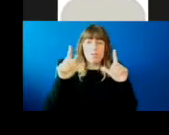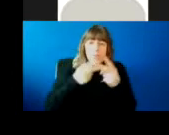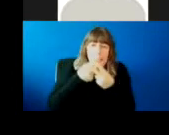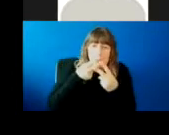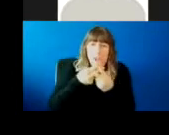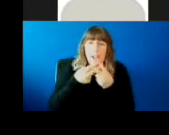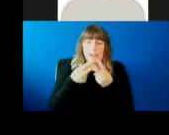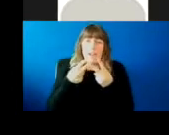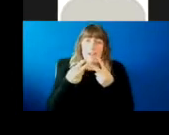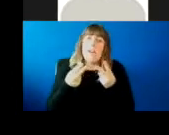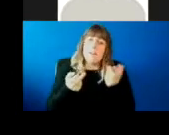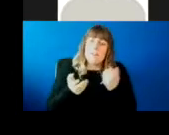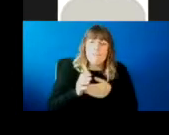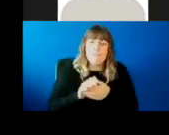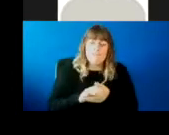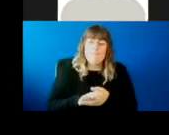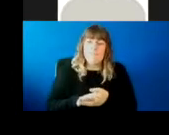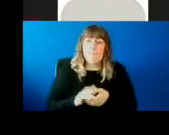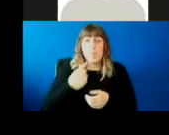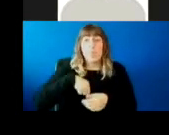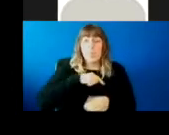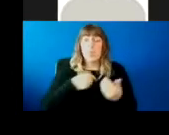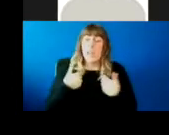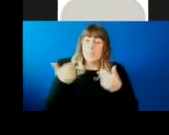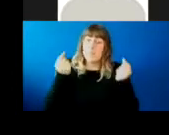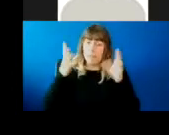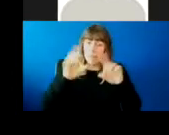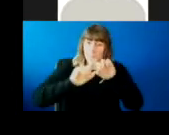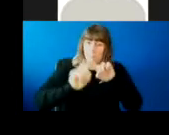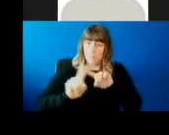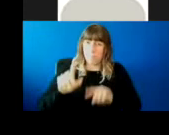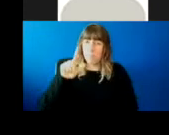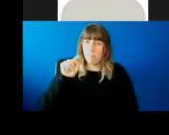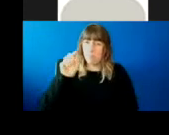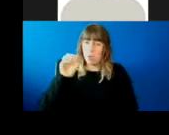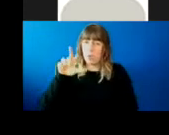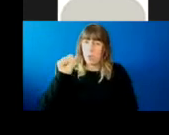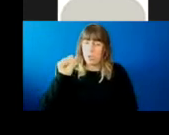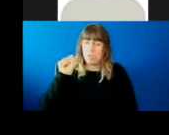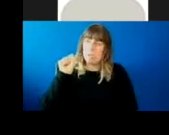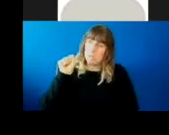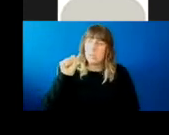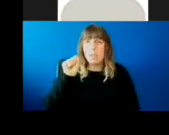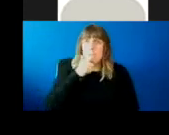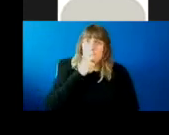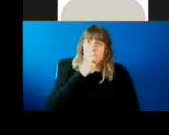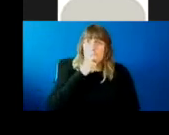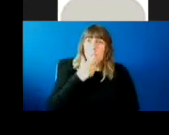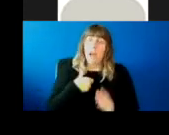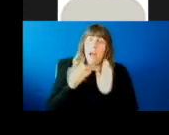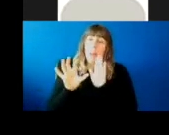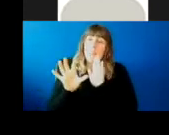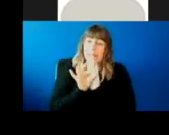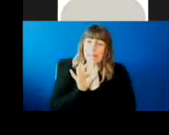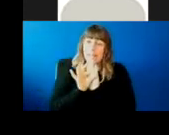We do use a bunch of different tools. I would say if I had to boil it down, I would choose like